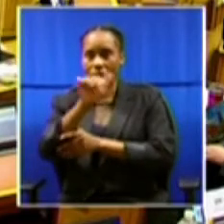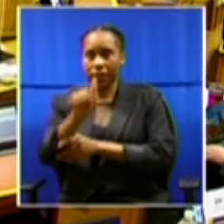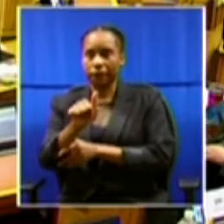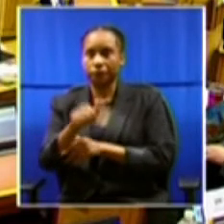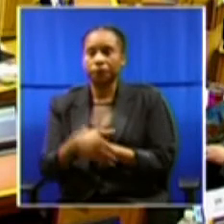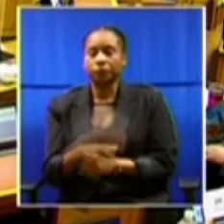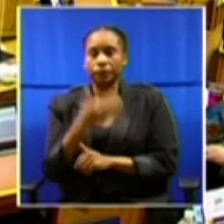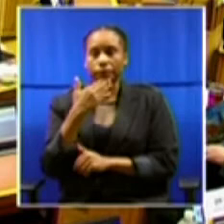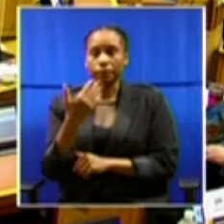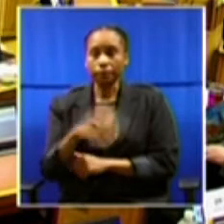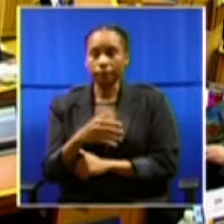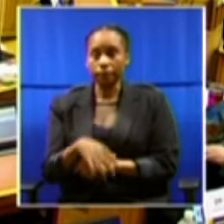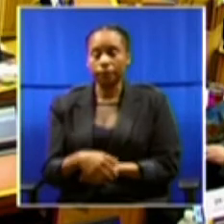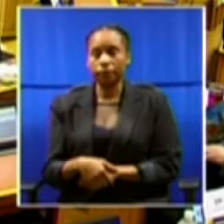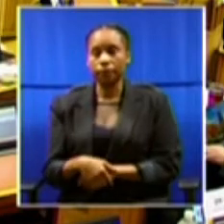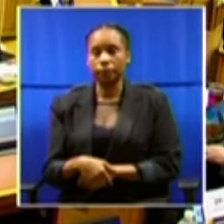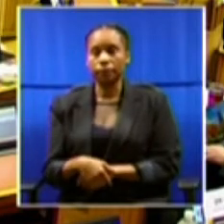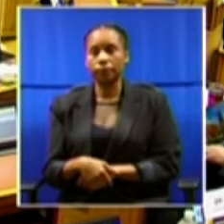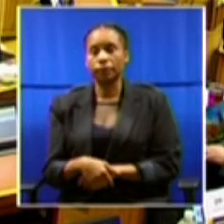Thank you.